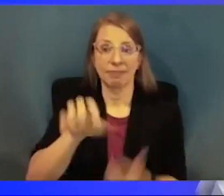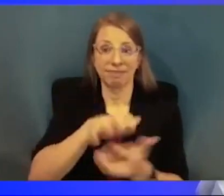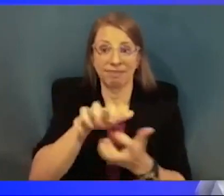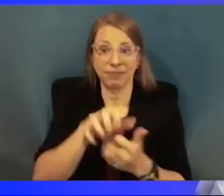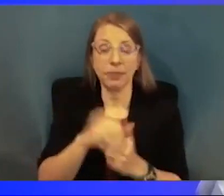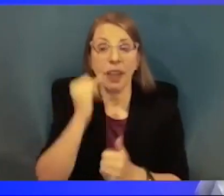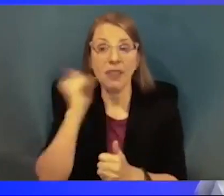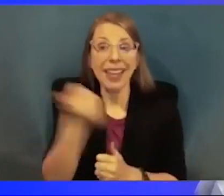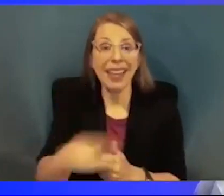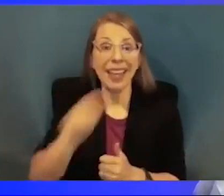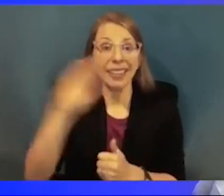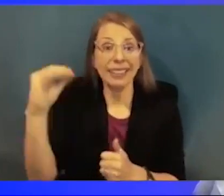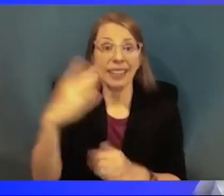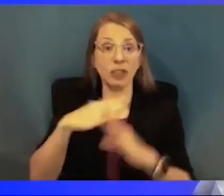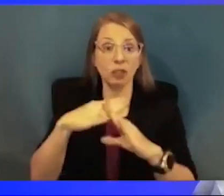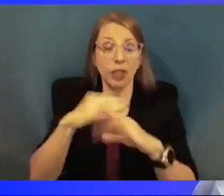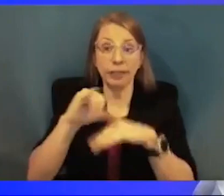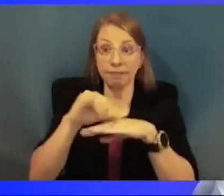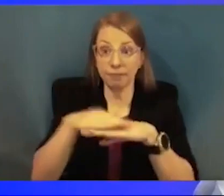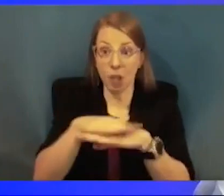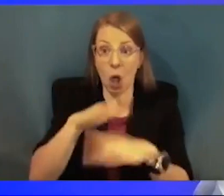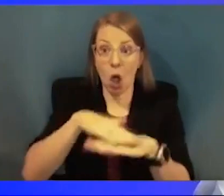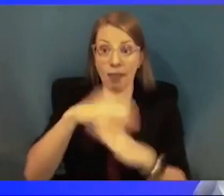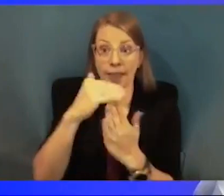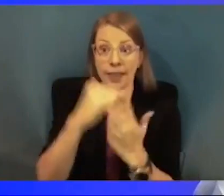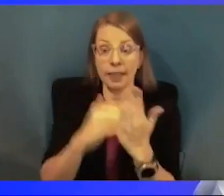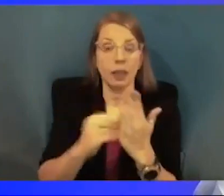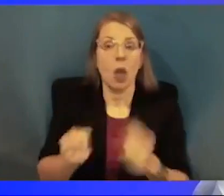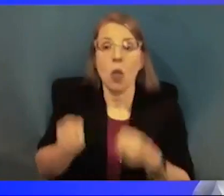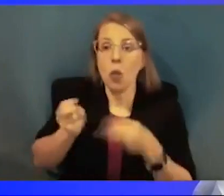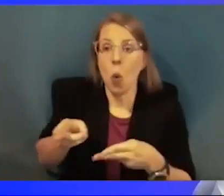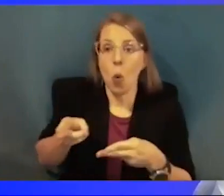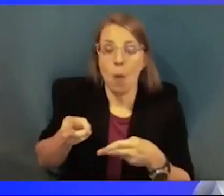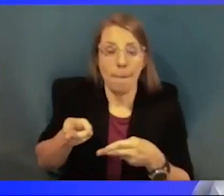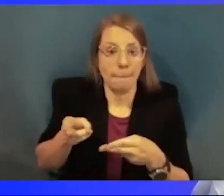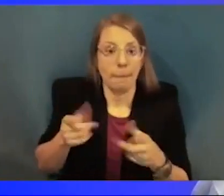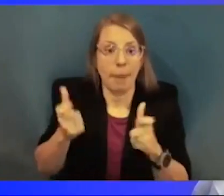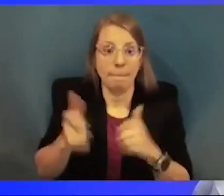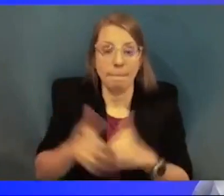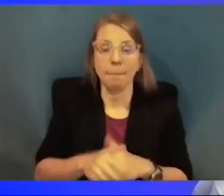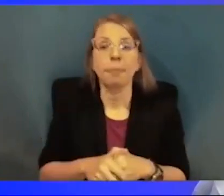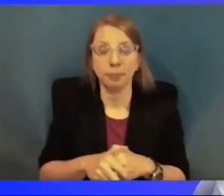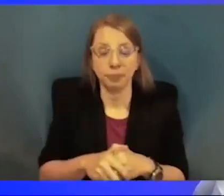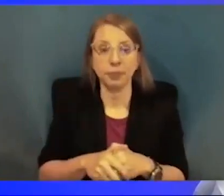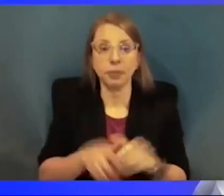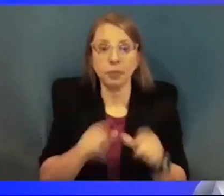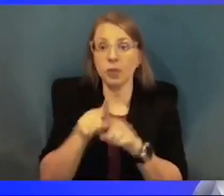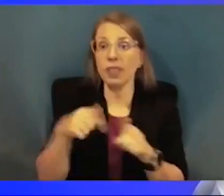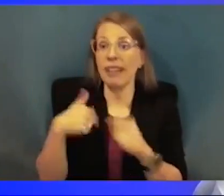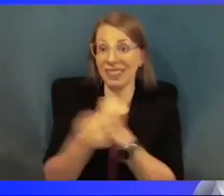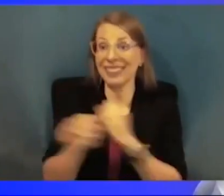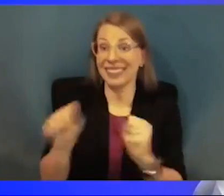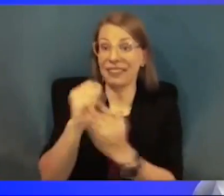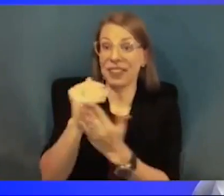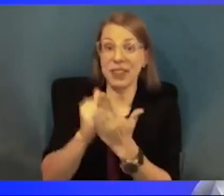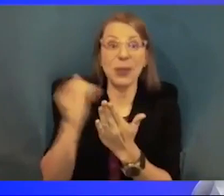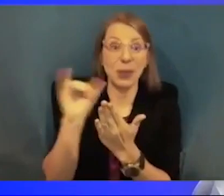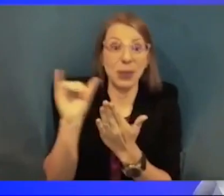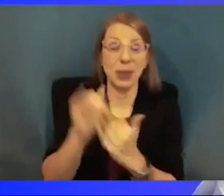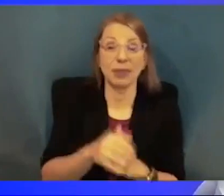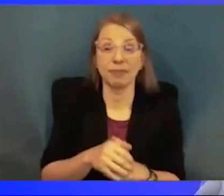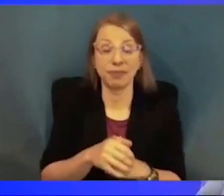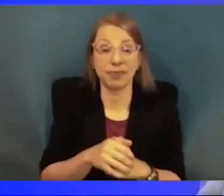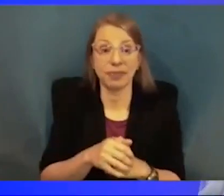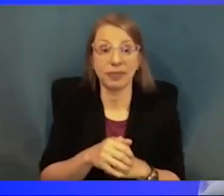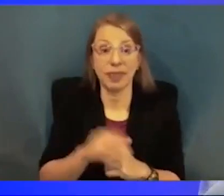the list, we recommend you throw those out immediately. And you can get a sunscreen. They also have a safe list on there. So benzene you won't find on